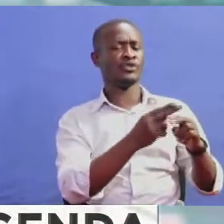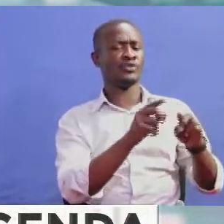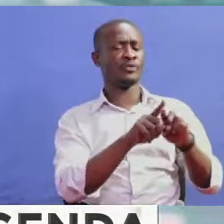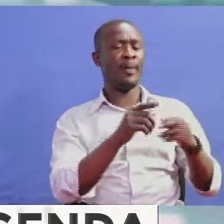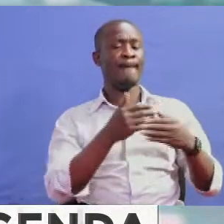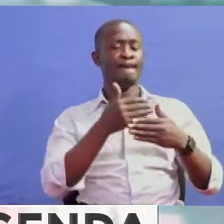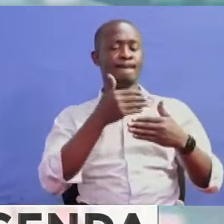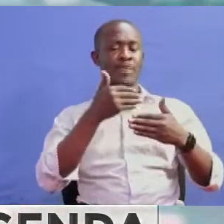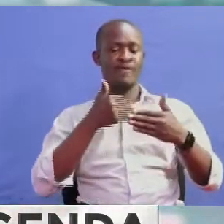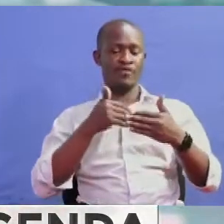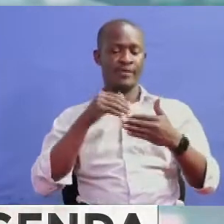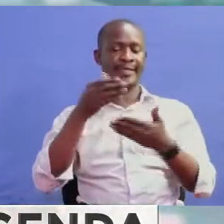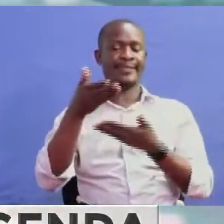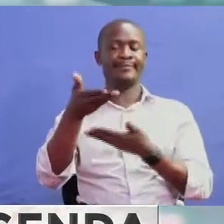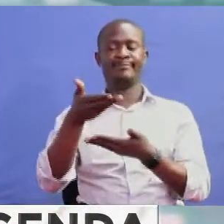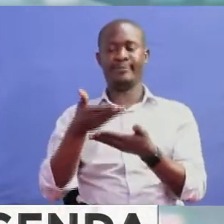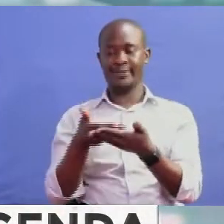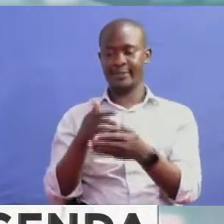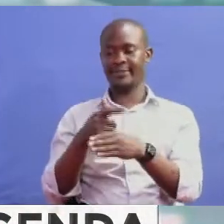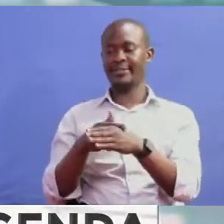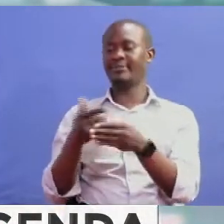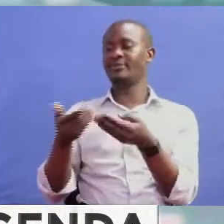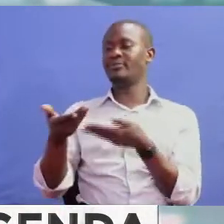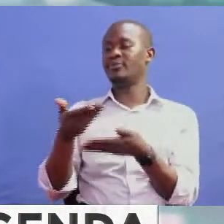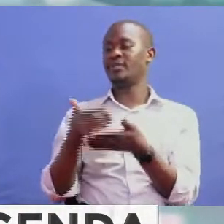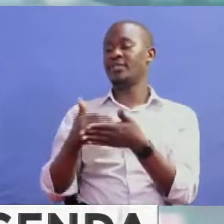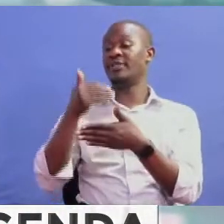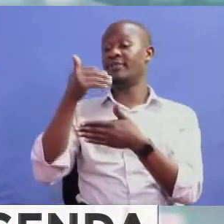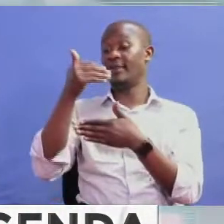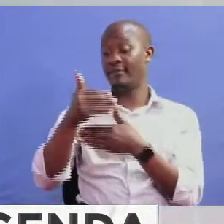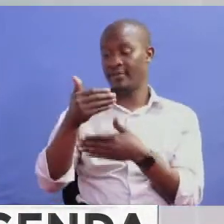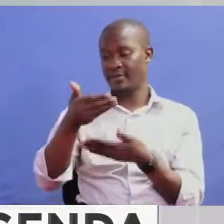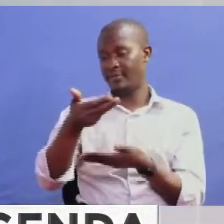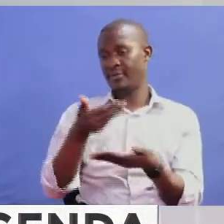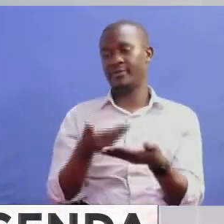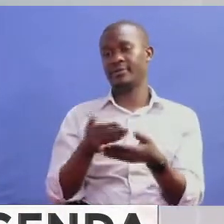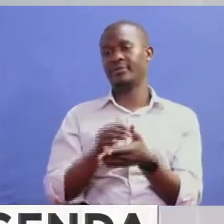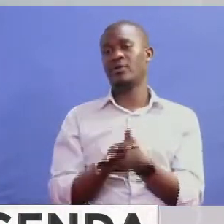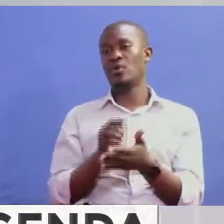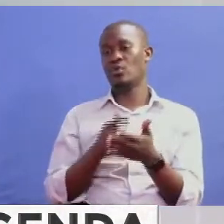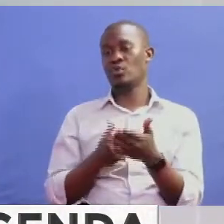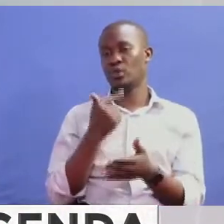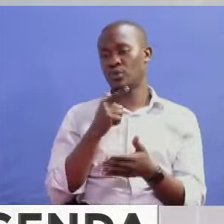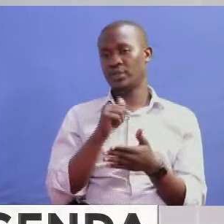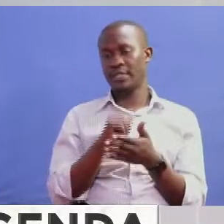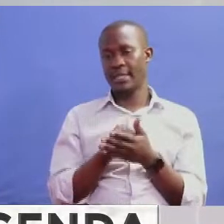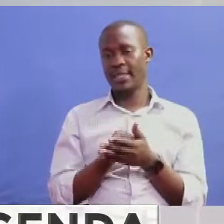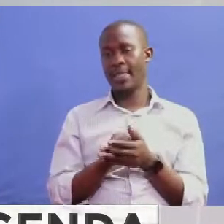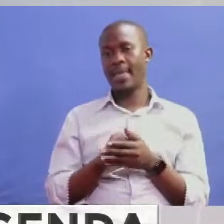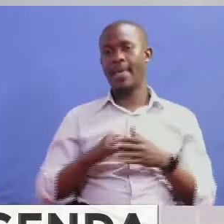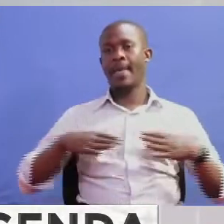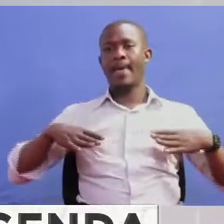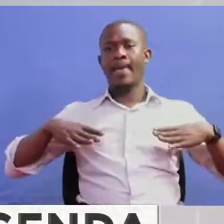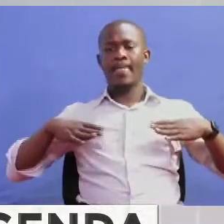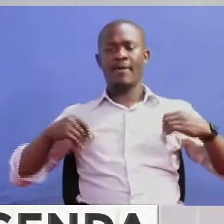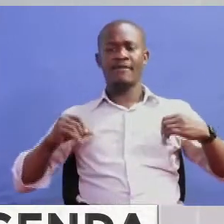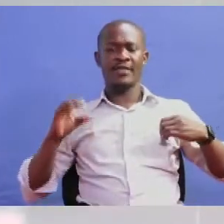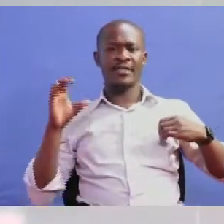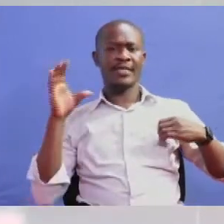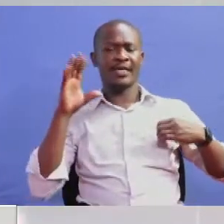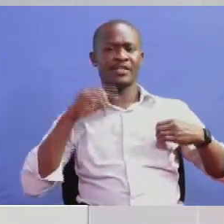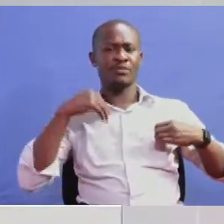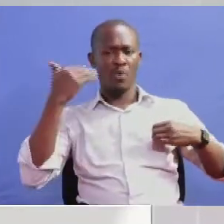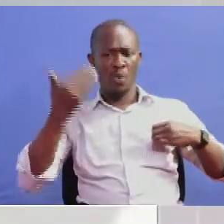before I purchase, when I'm purchasing, and even after my purchase. So what would you say about the famous "a customer is